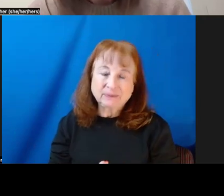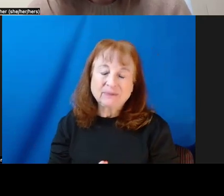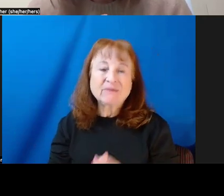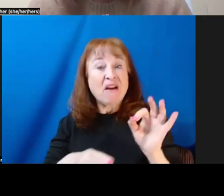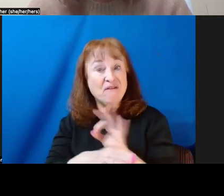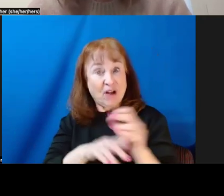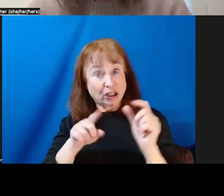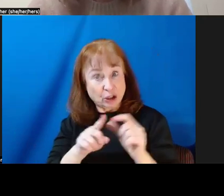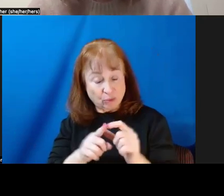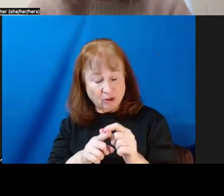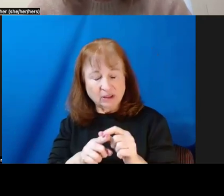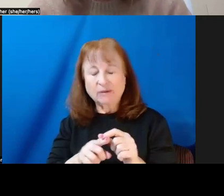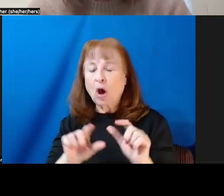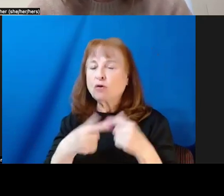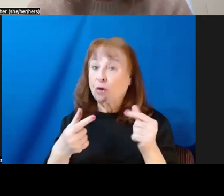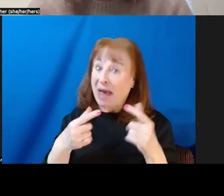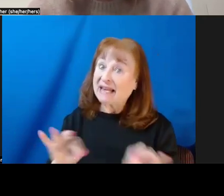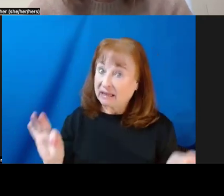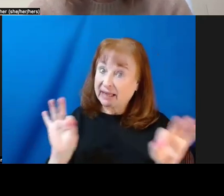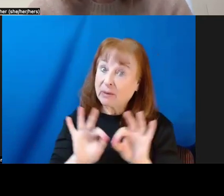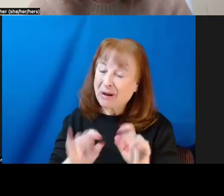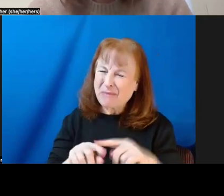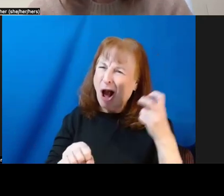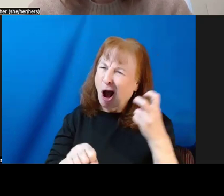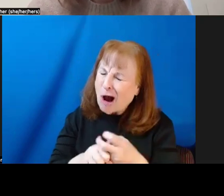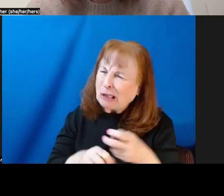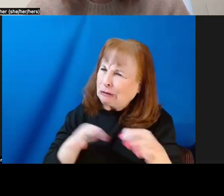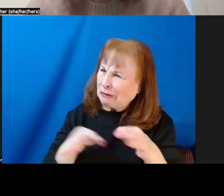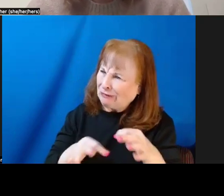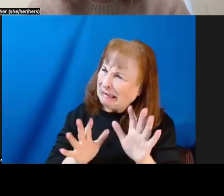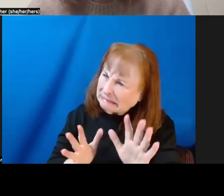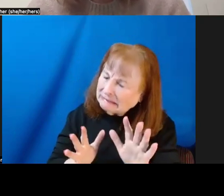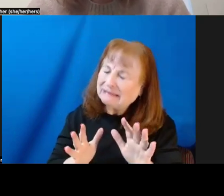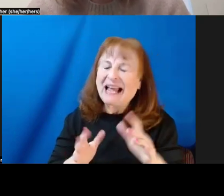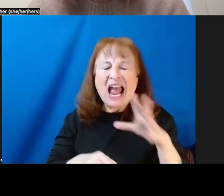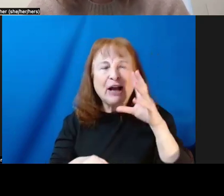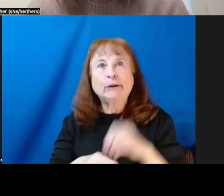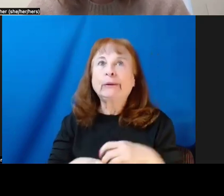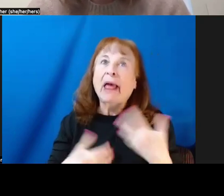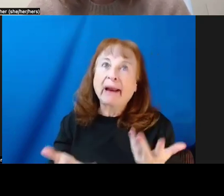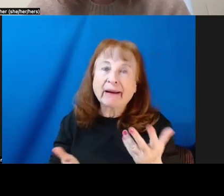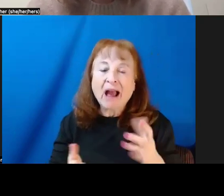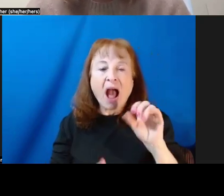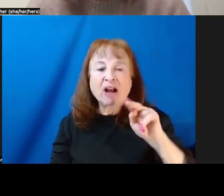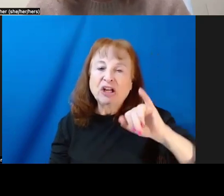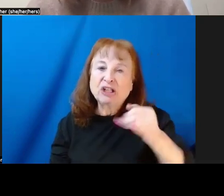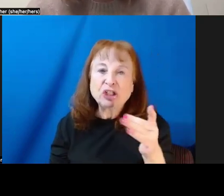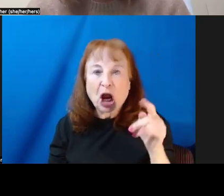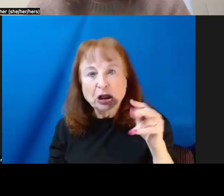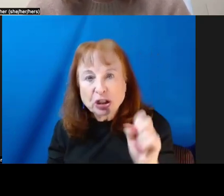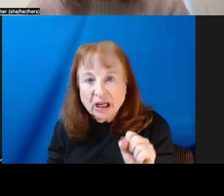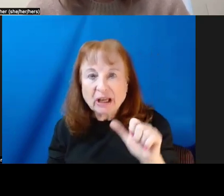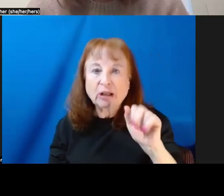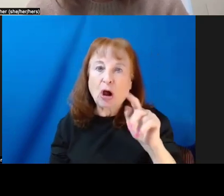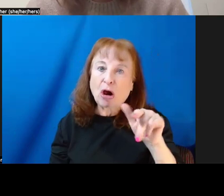Function words are grammatically important, but harder to define. So they include things like conjunctions,